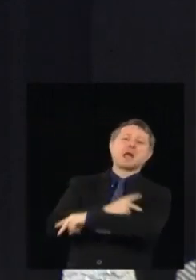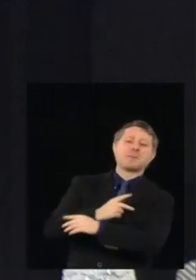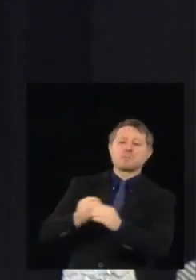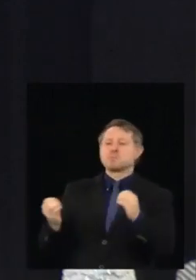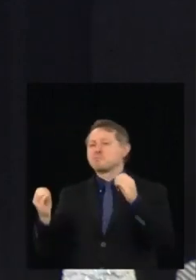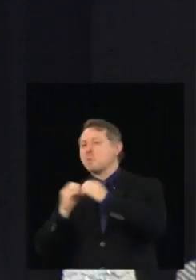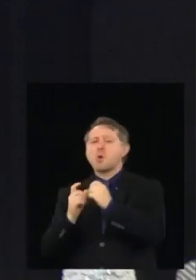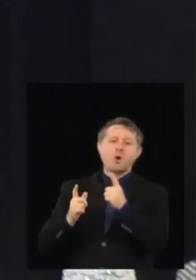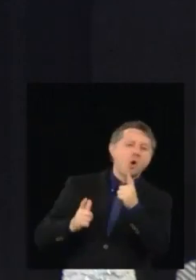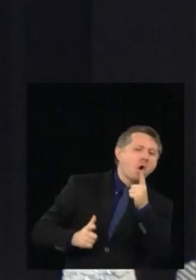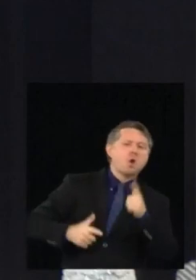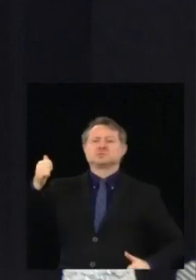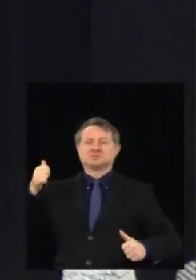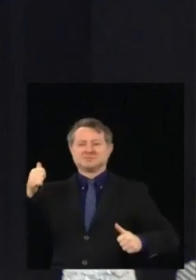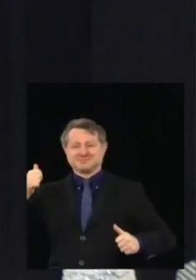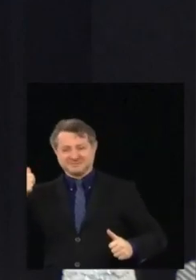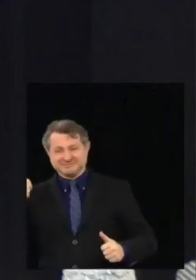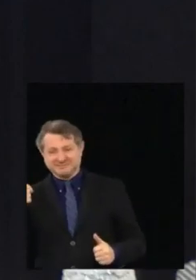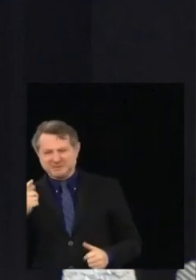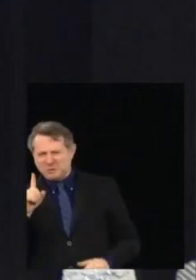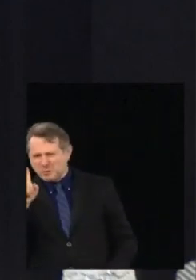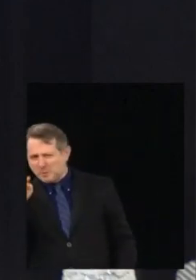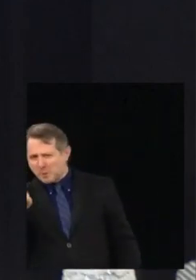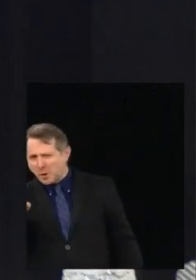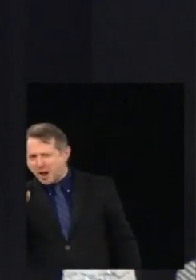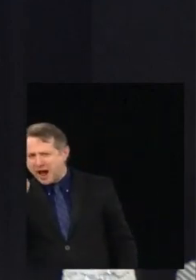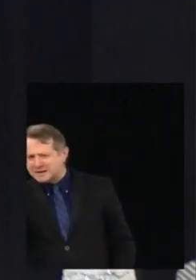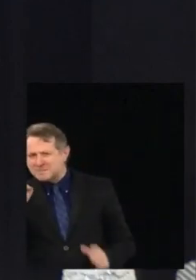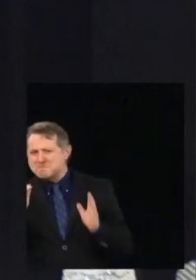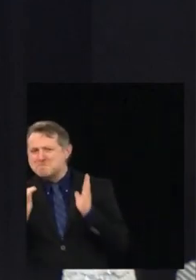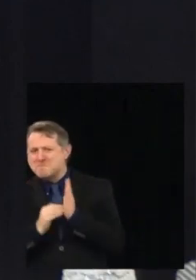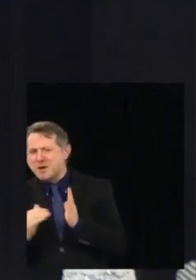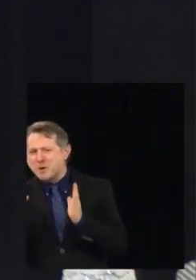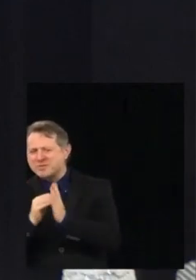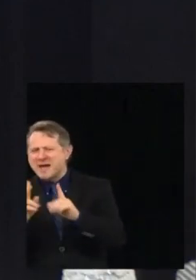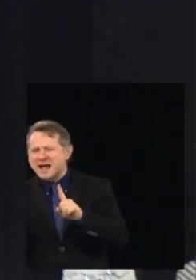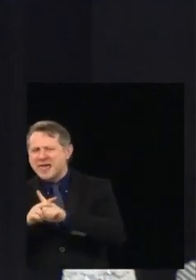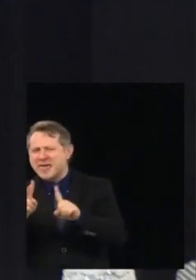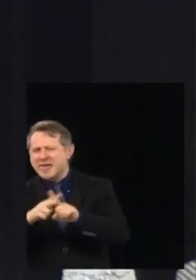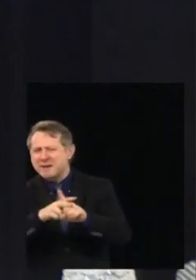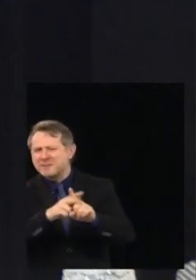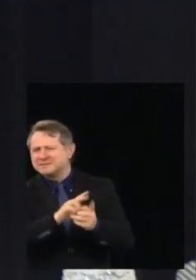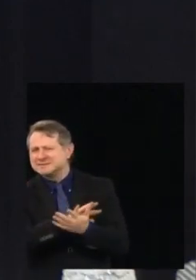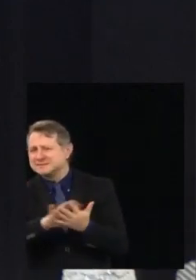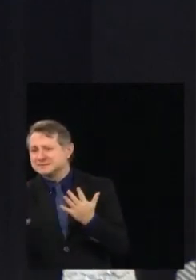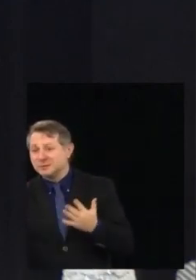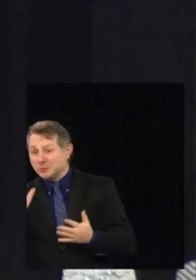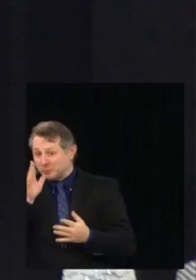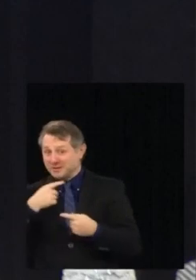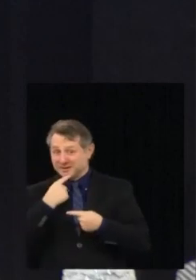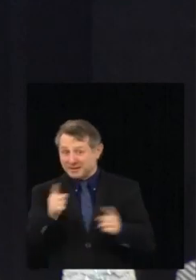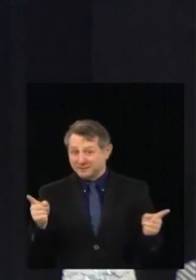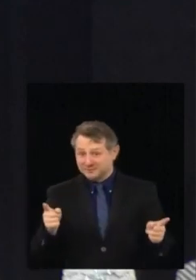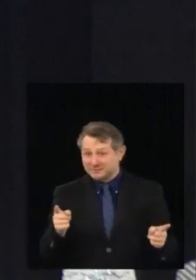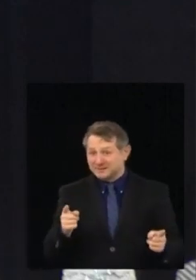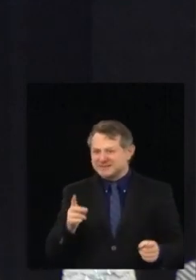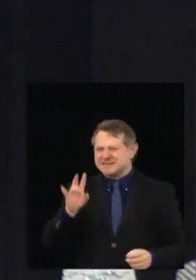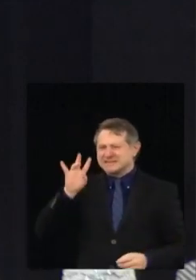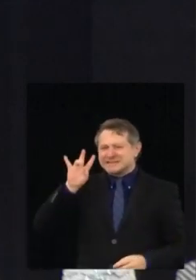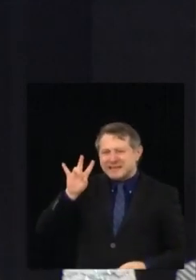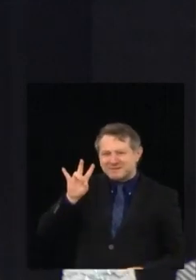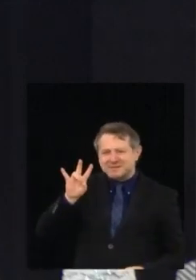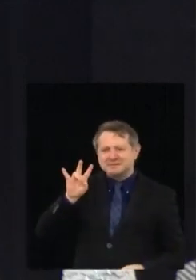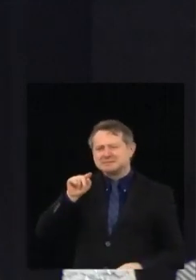million claims. The Department of Labor later today will announce that we've now released $7.4 billion to roughly 1.7 million New Yorkers who are struggling